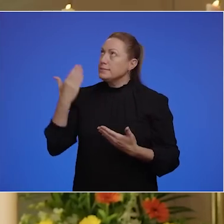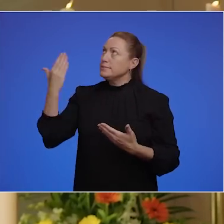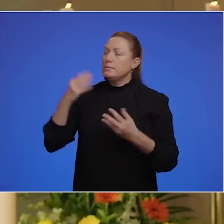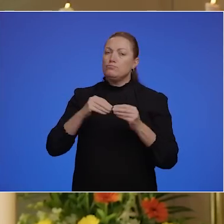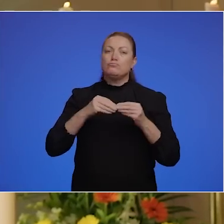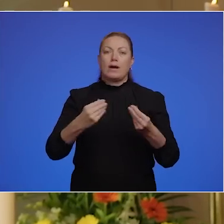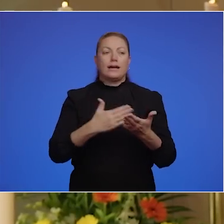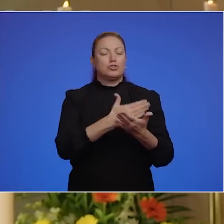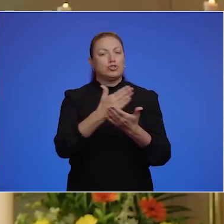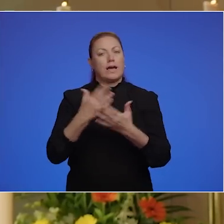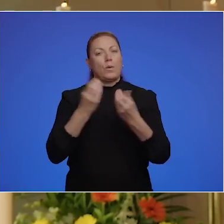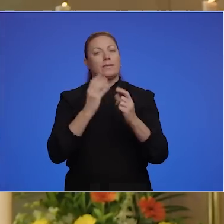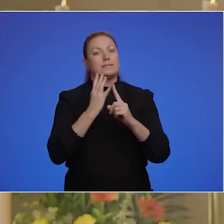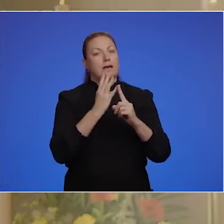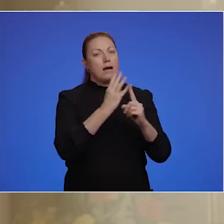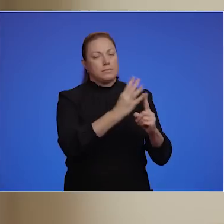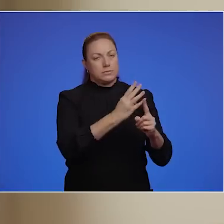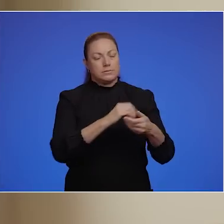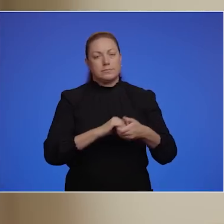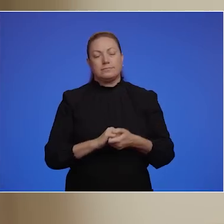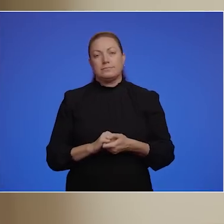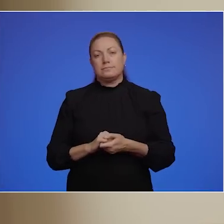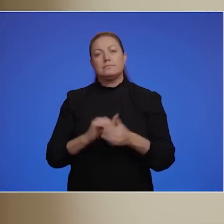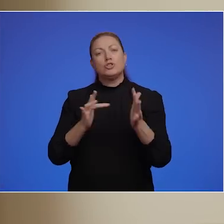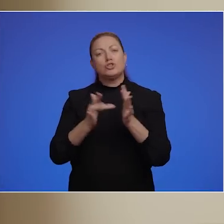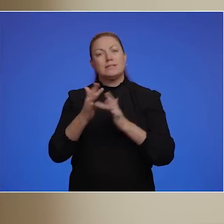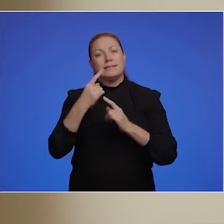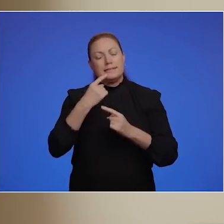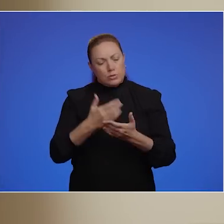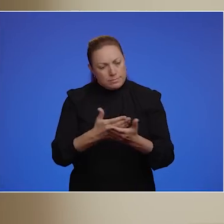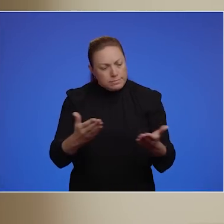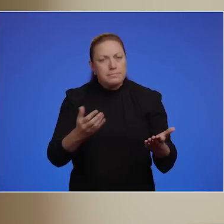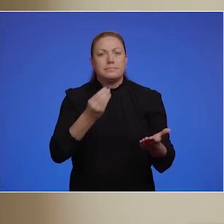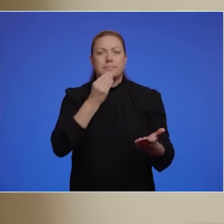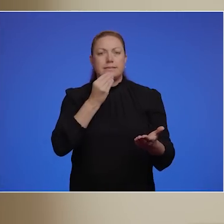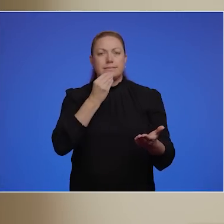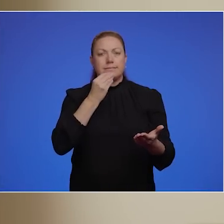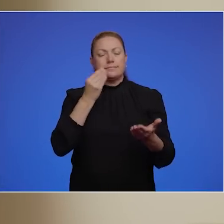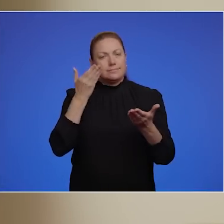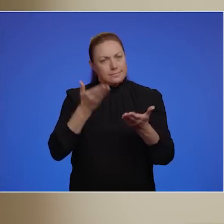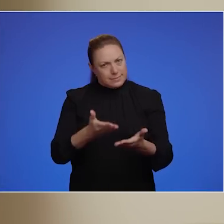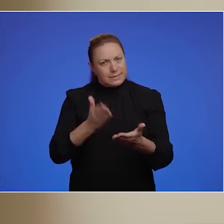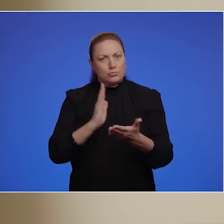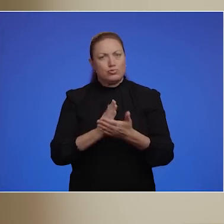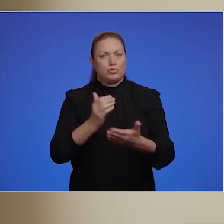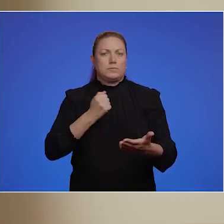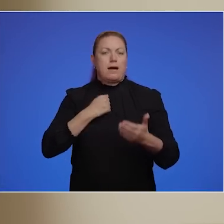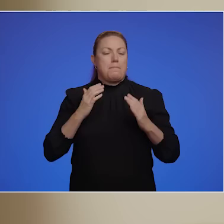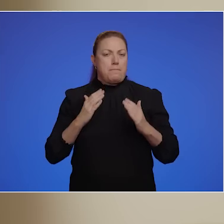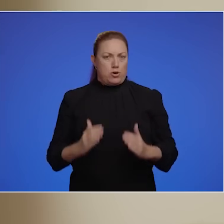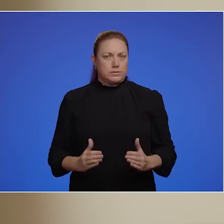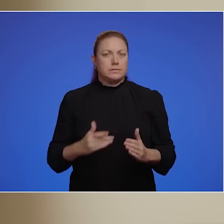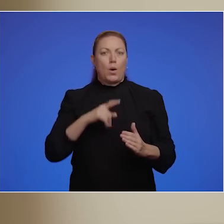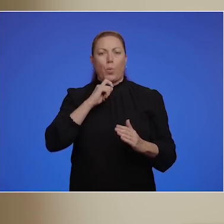gave it to his disciples, saying, "Take this, all of you, and eat of it. For this is my